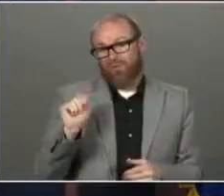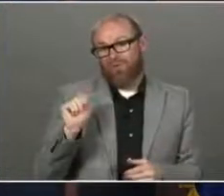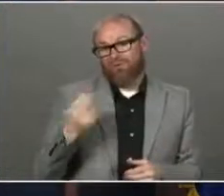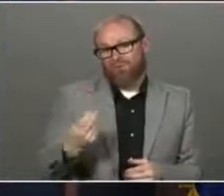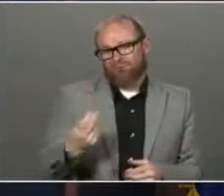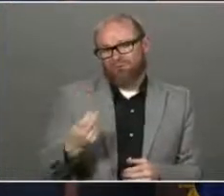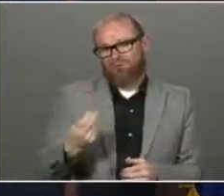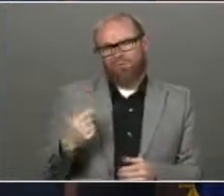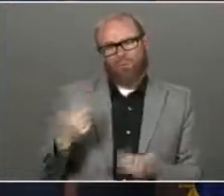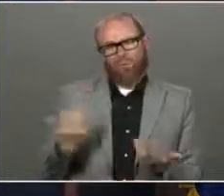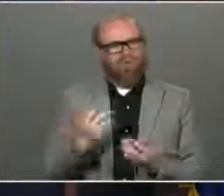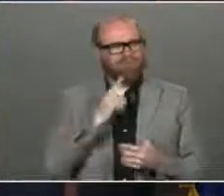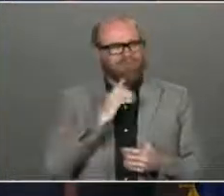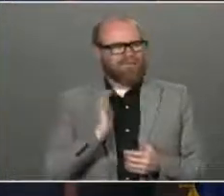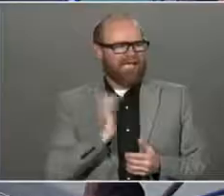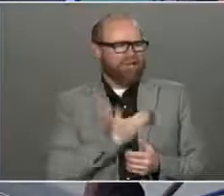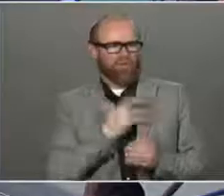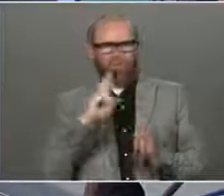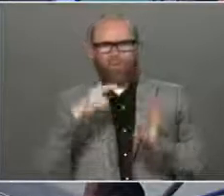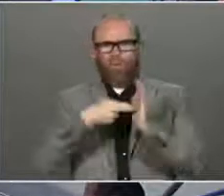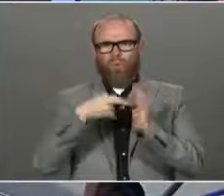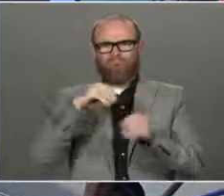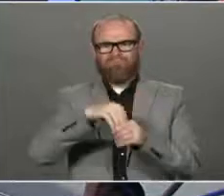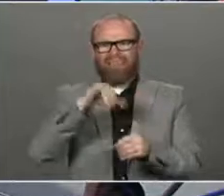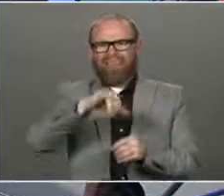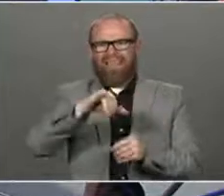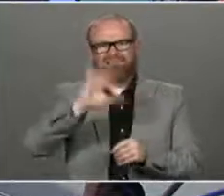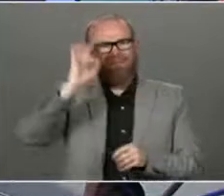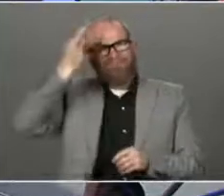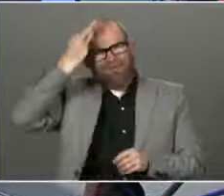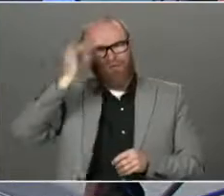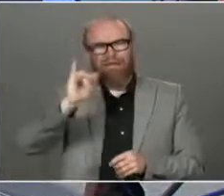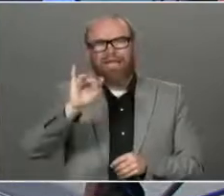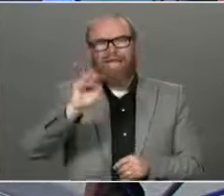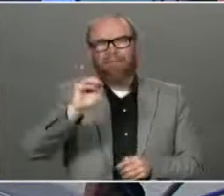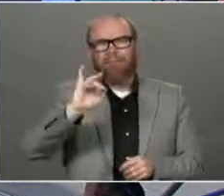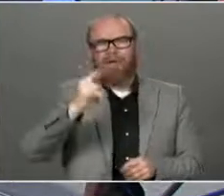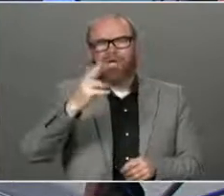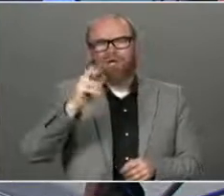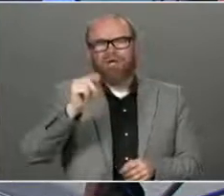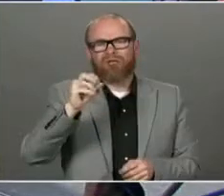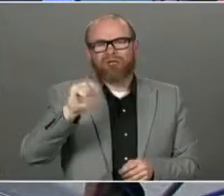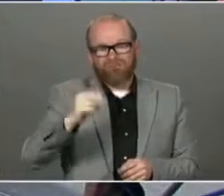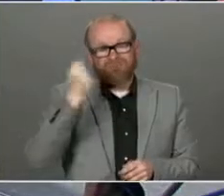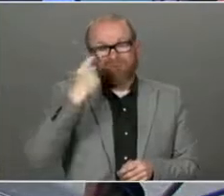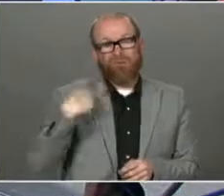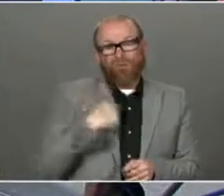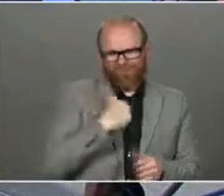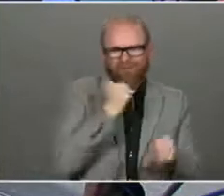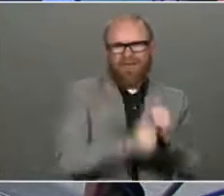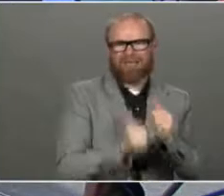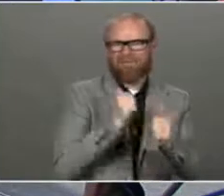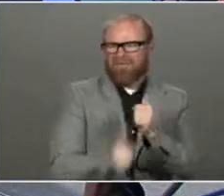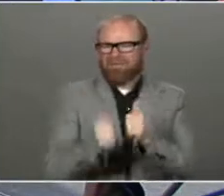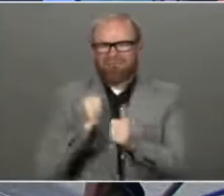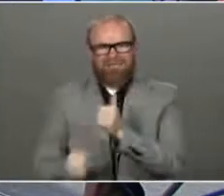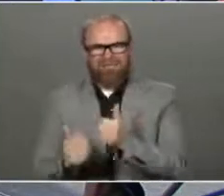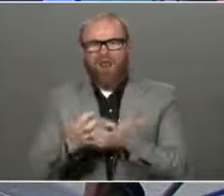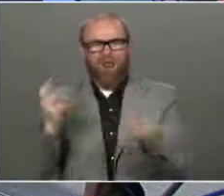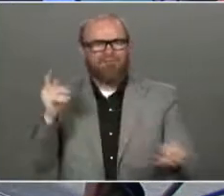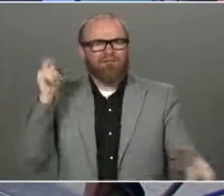what role does the state play in federal immigration policy? We passed comprehensive immigration